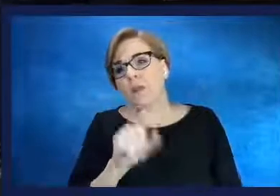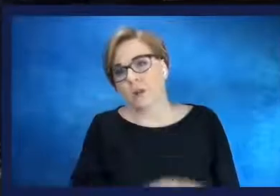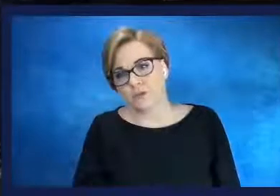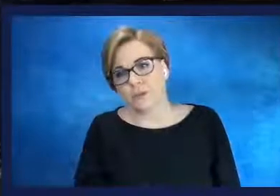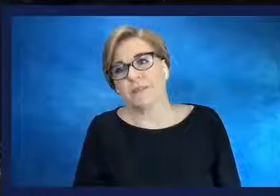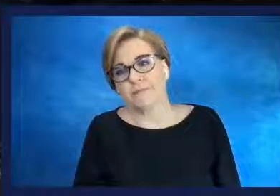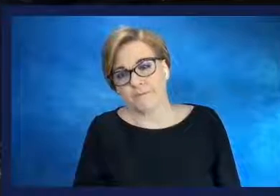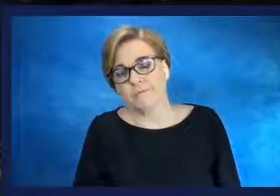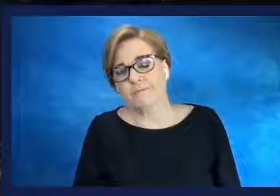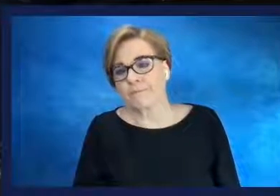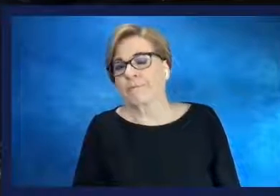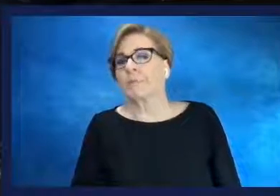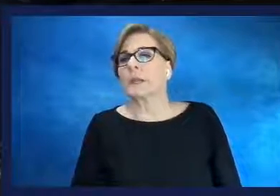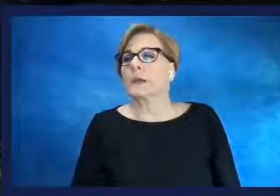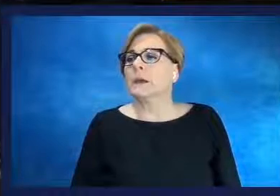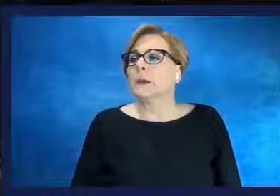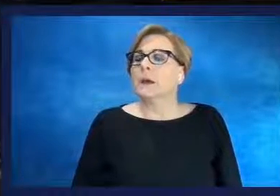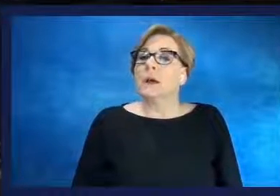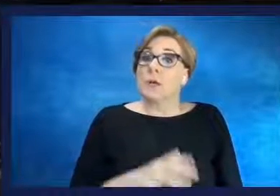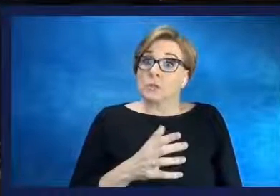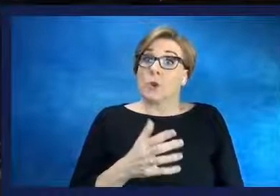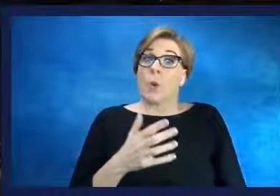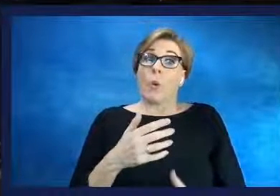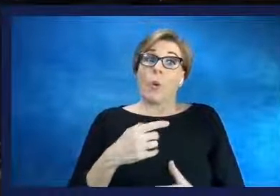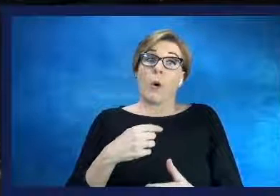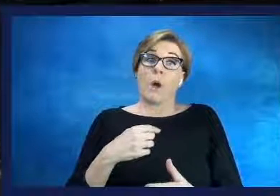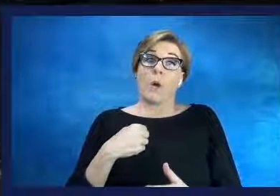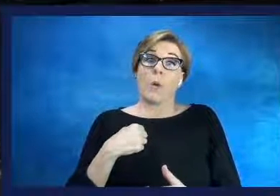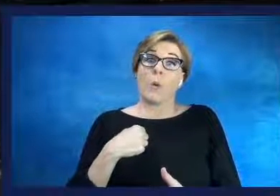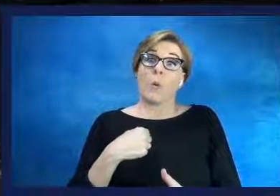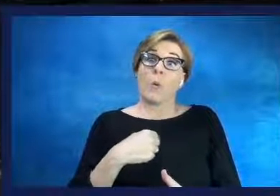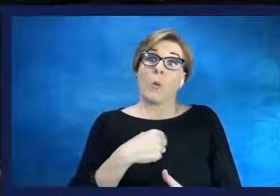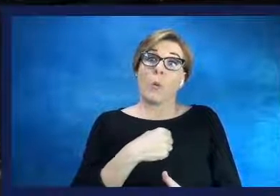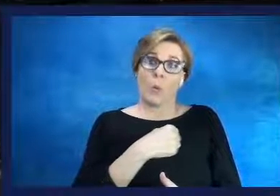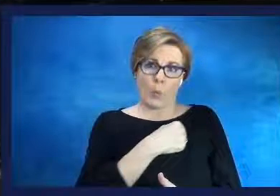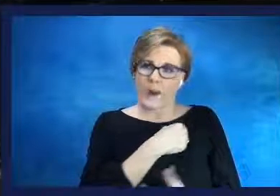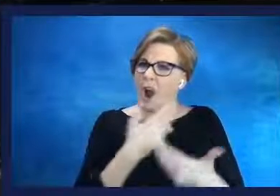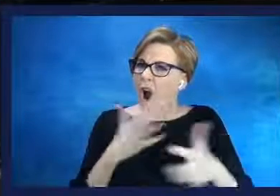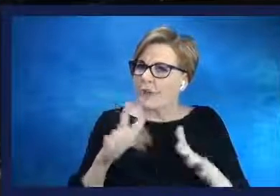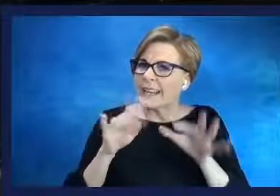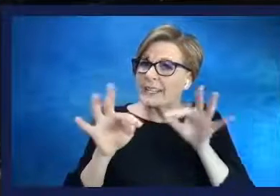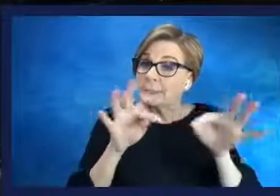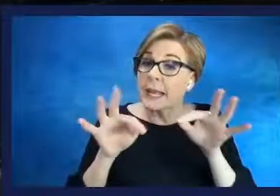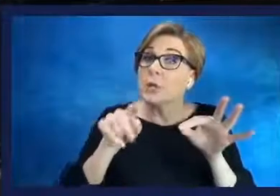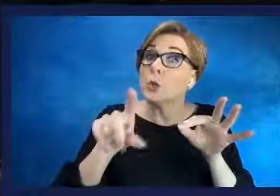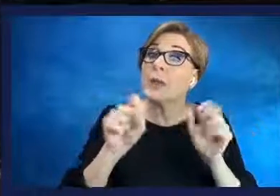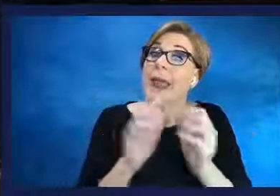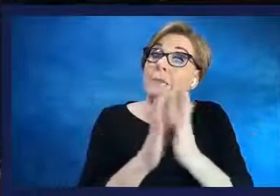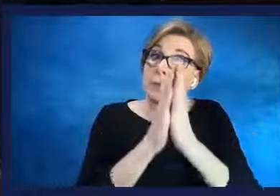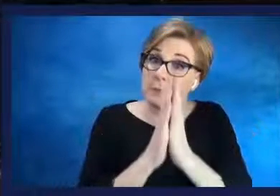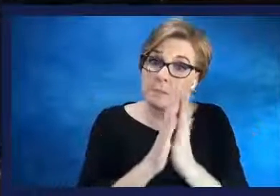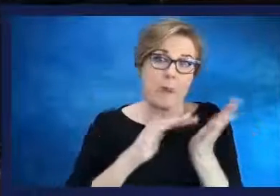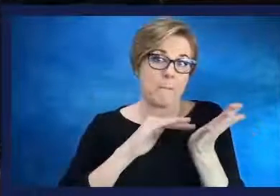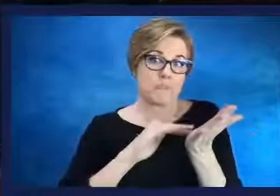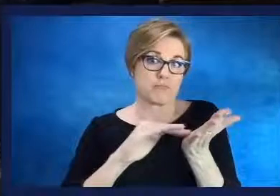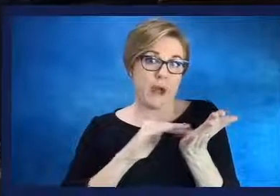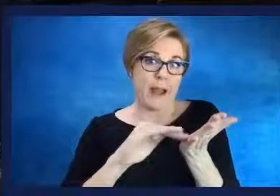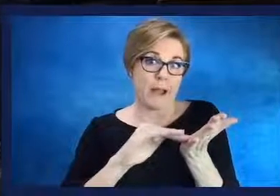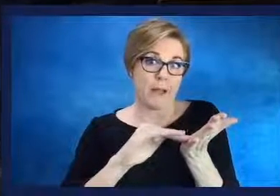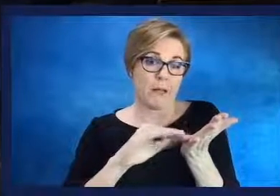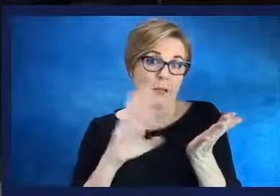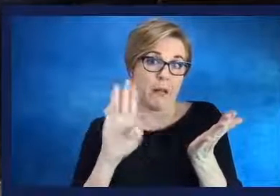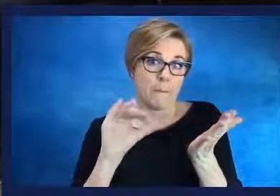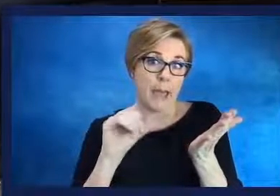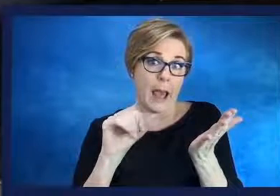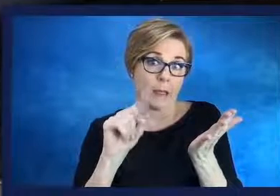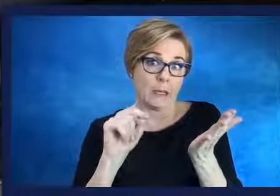audience. The fact is, we showed about that you can request a Braille ballot. We can mail it to you to allow for that independent voting. Again, I mentioned 37 Braille ballots